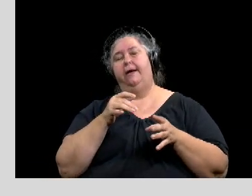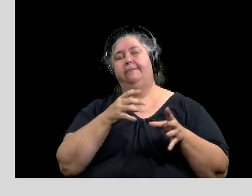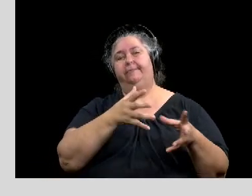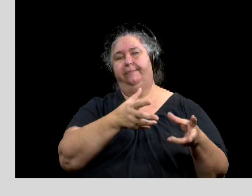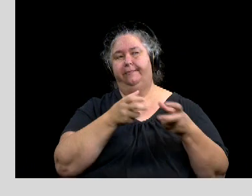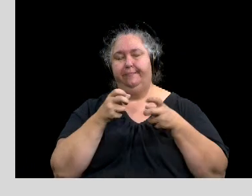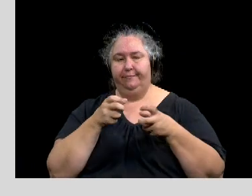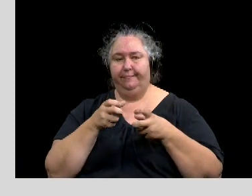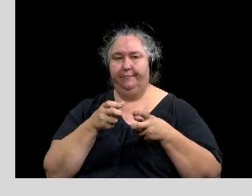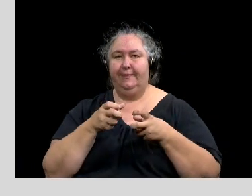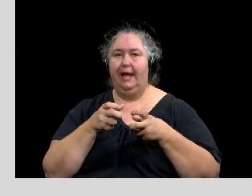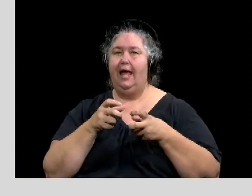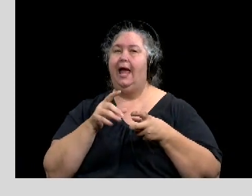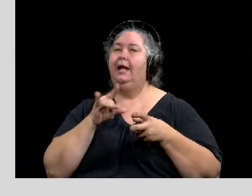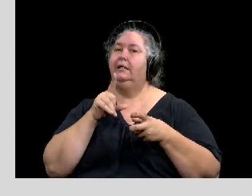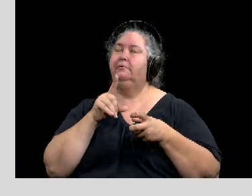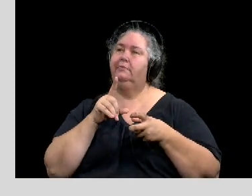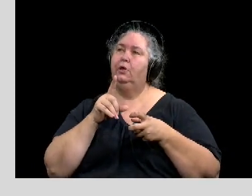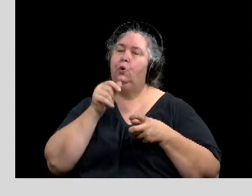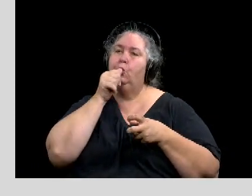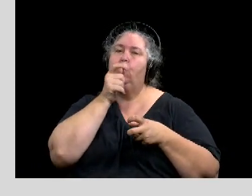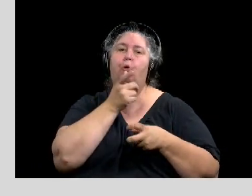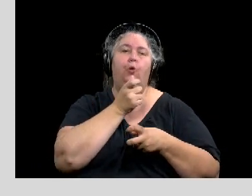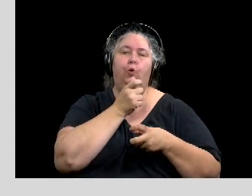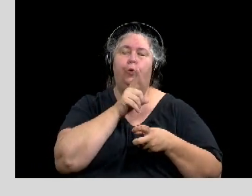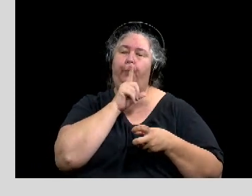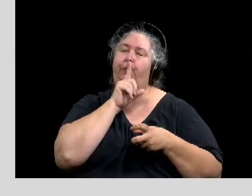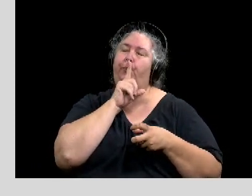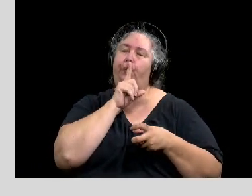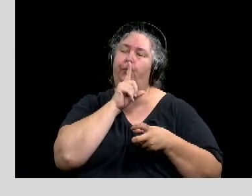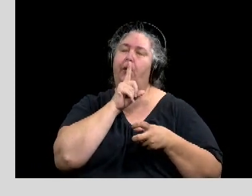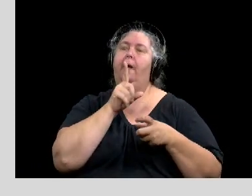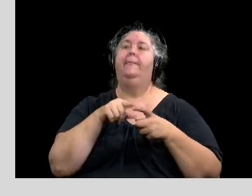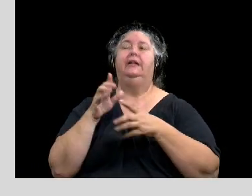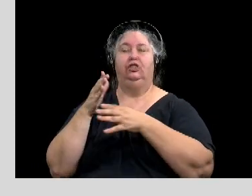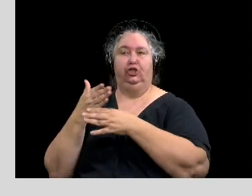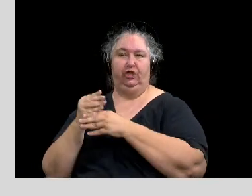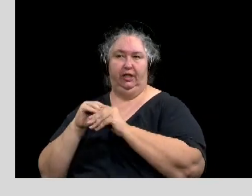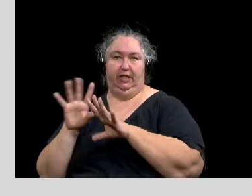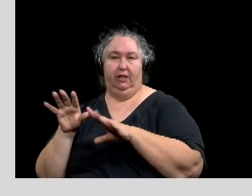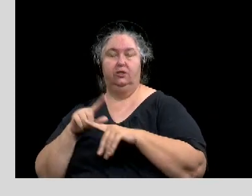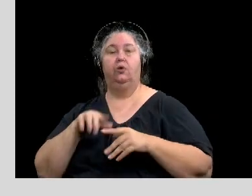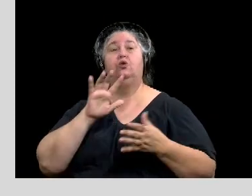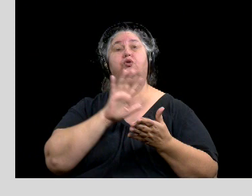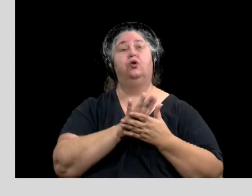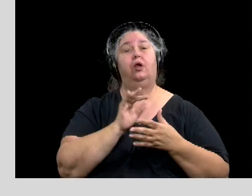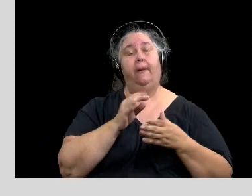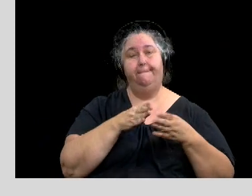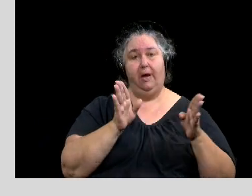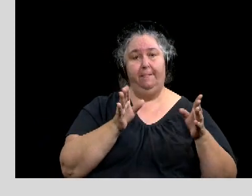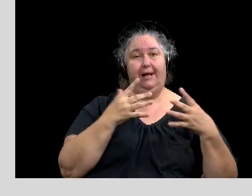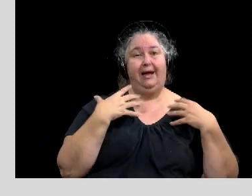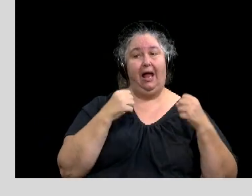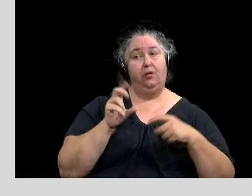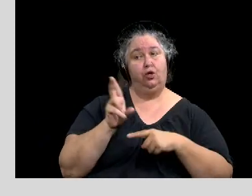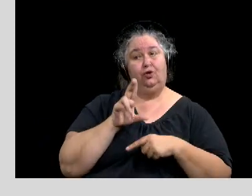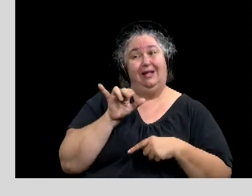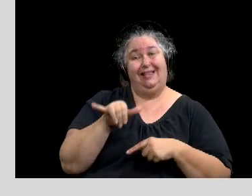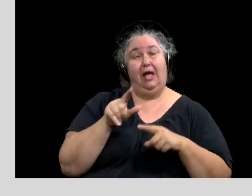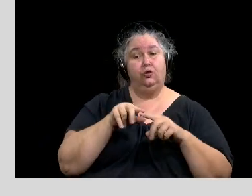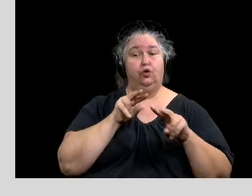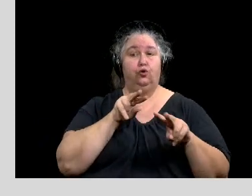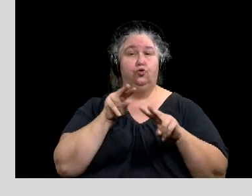it and share it. So the School of Public Health is using this to track